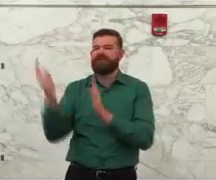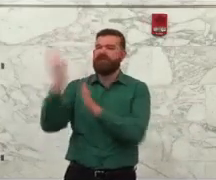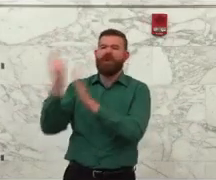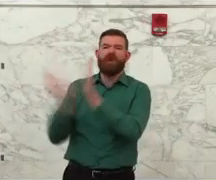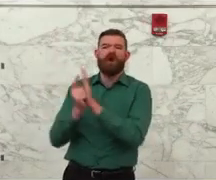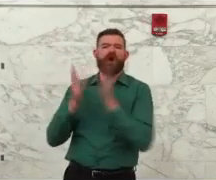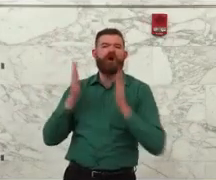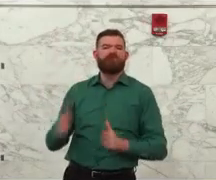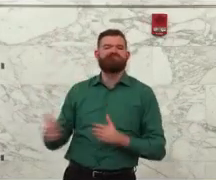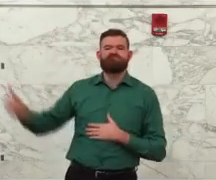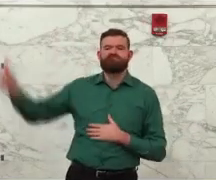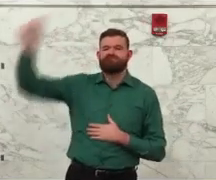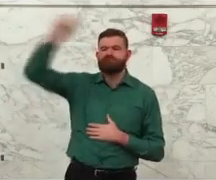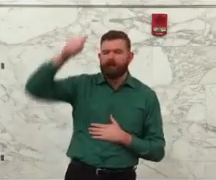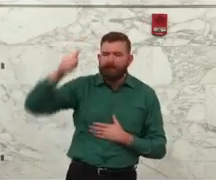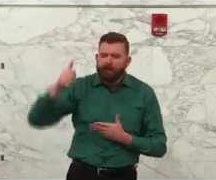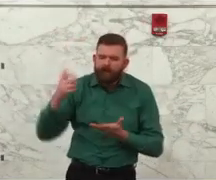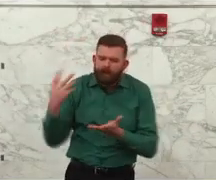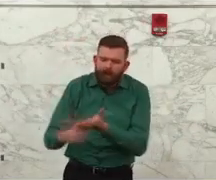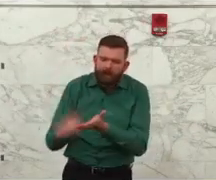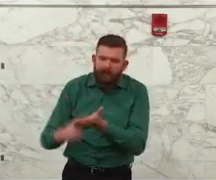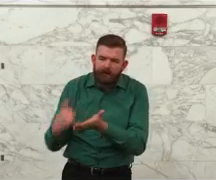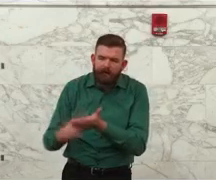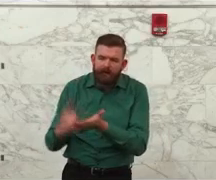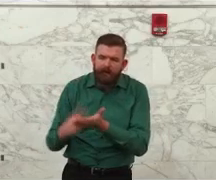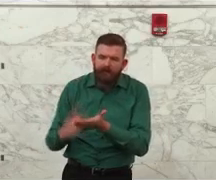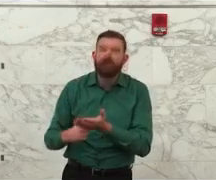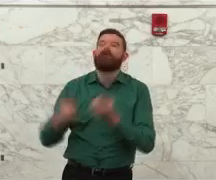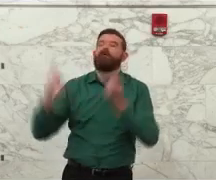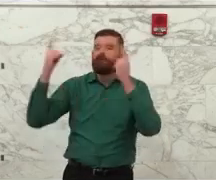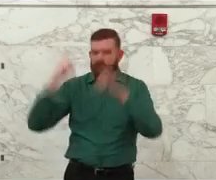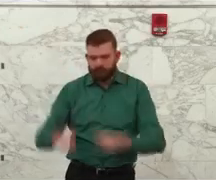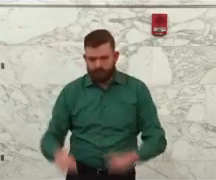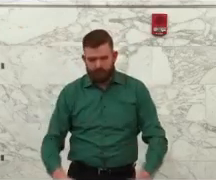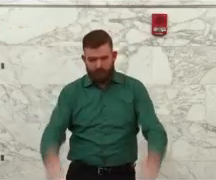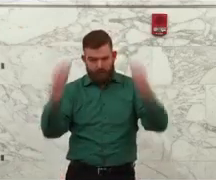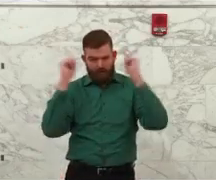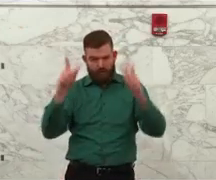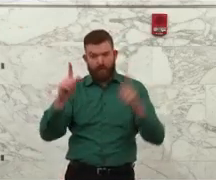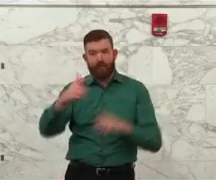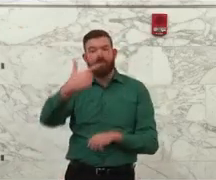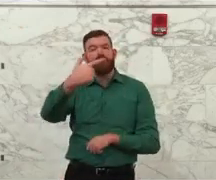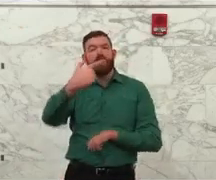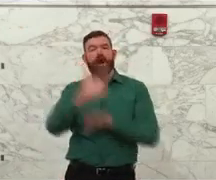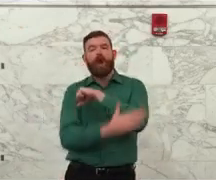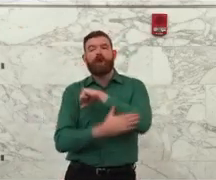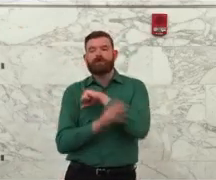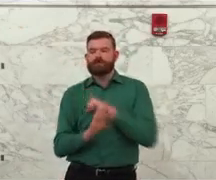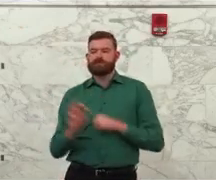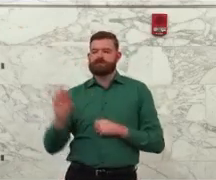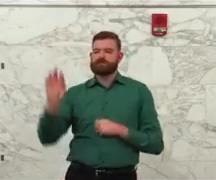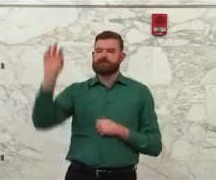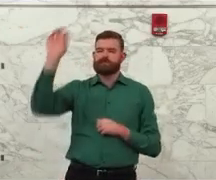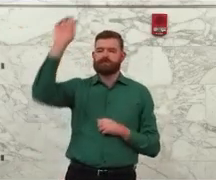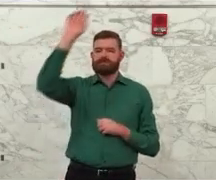week, to the degree that all 21 county prosecutors have designated an assistant prosecutor to be on